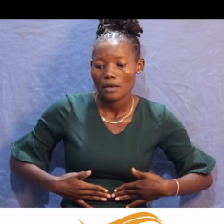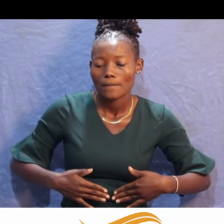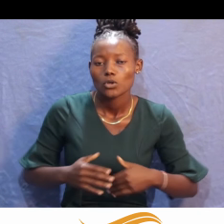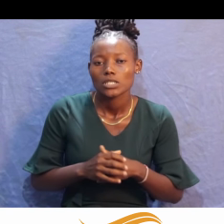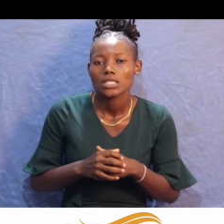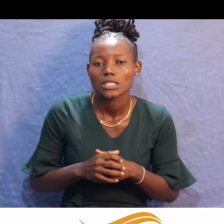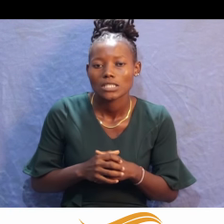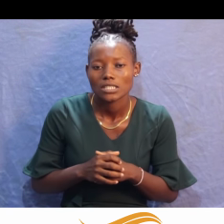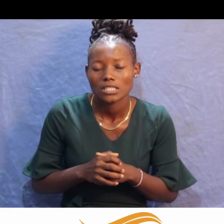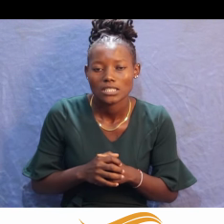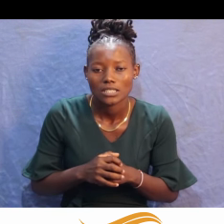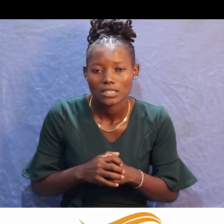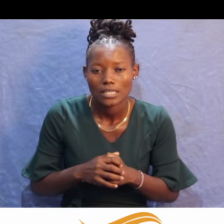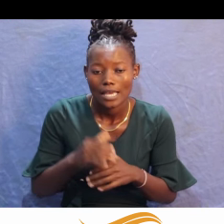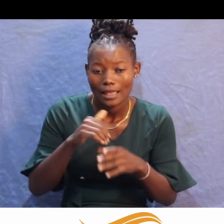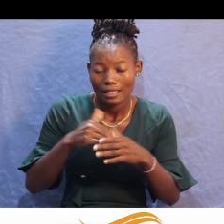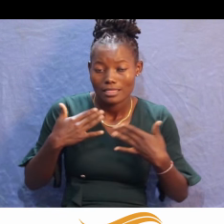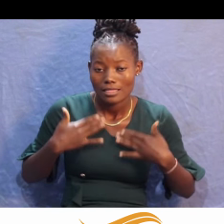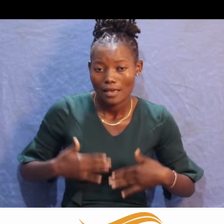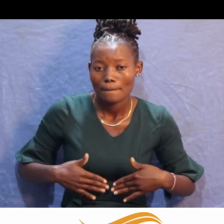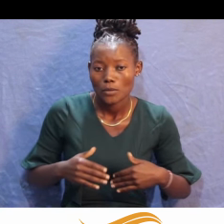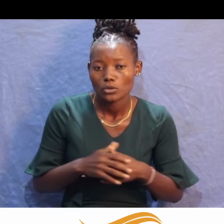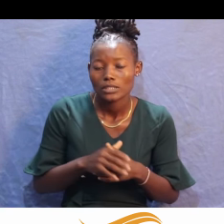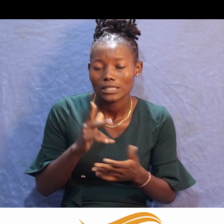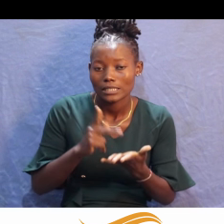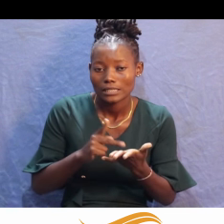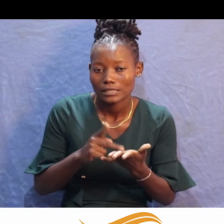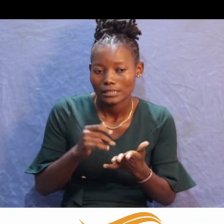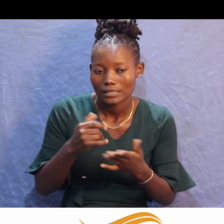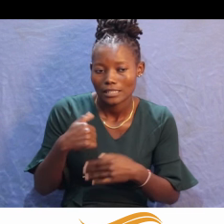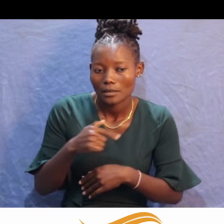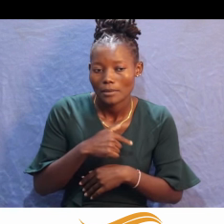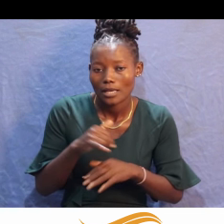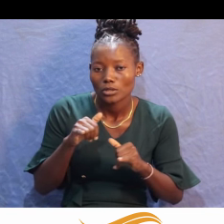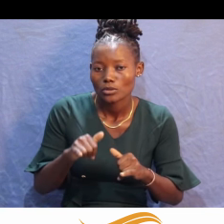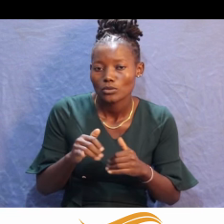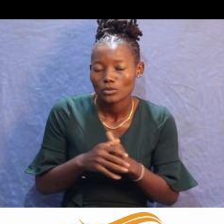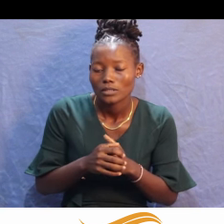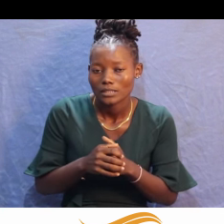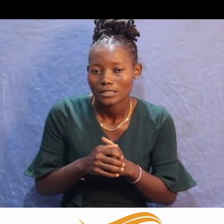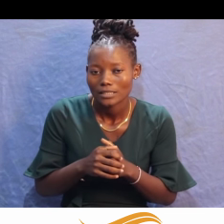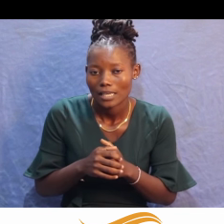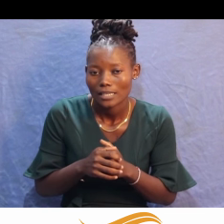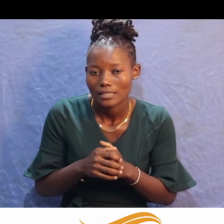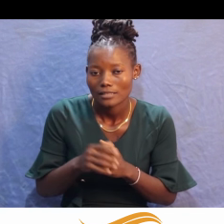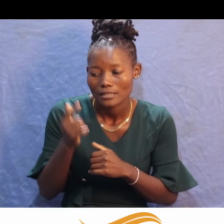athletes, but anybody that moves, keeps moving, will stay out of the nursing home center